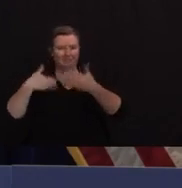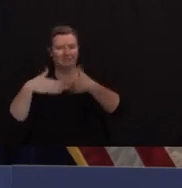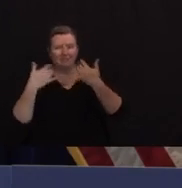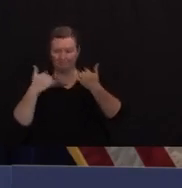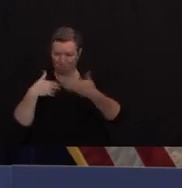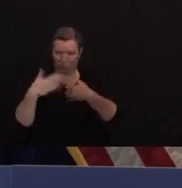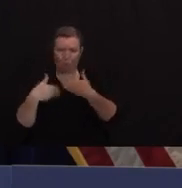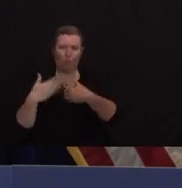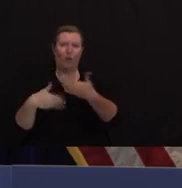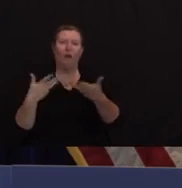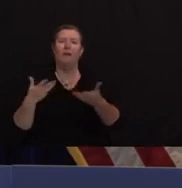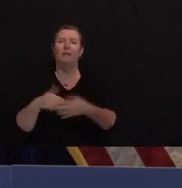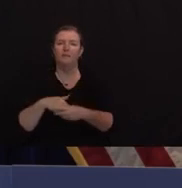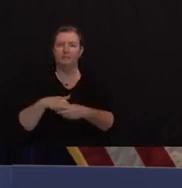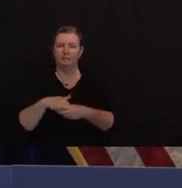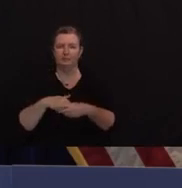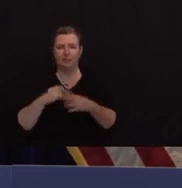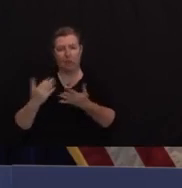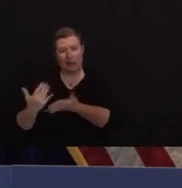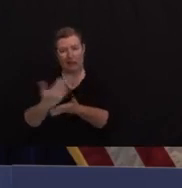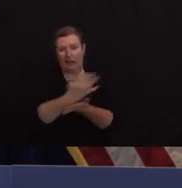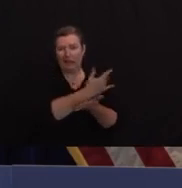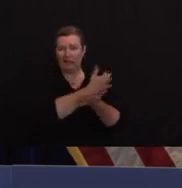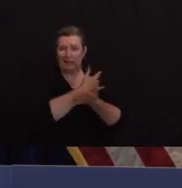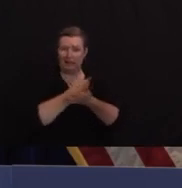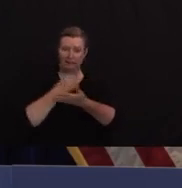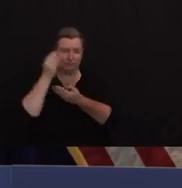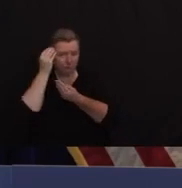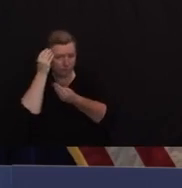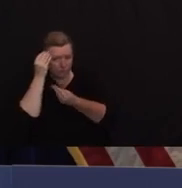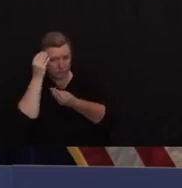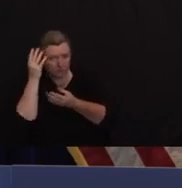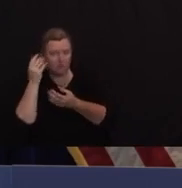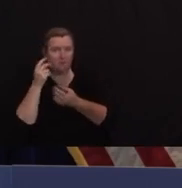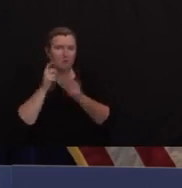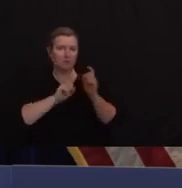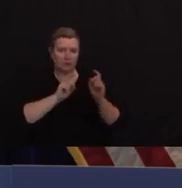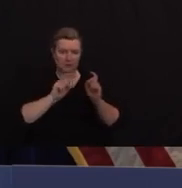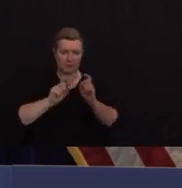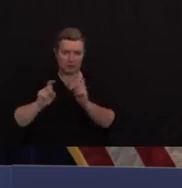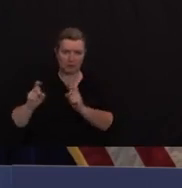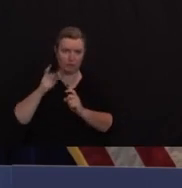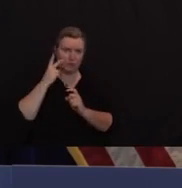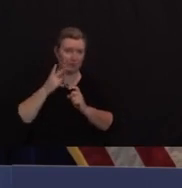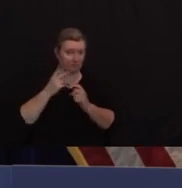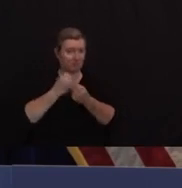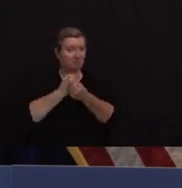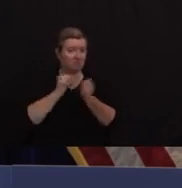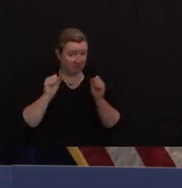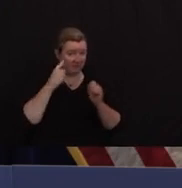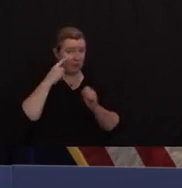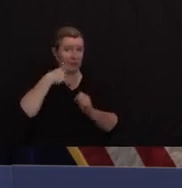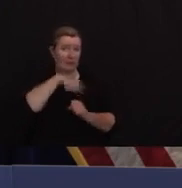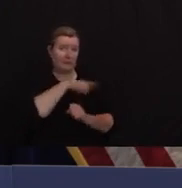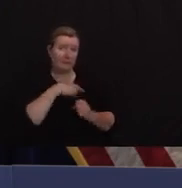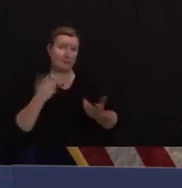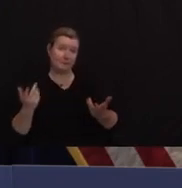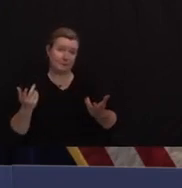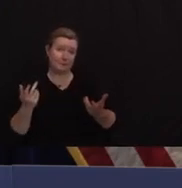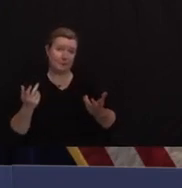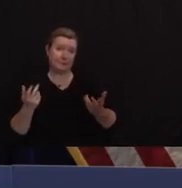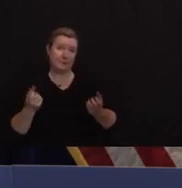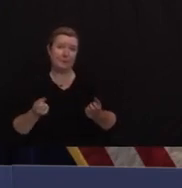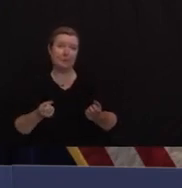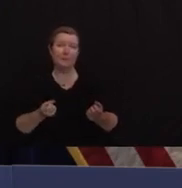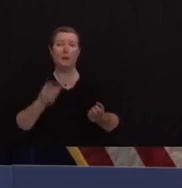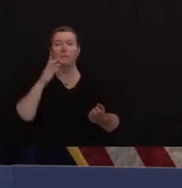continue gathering data from those trials to determine safety as well as what dose should be given to younger children.